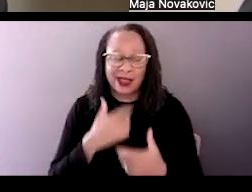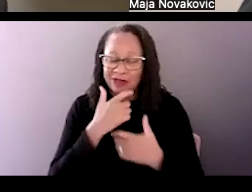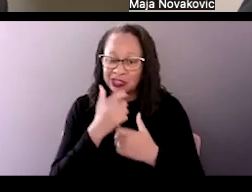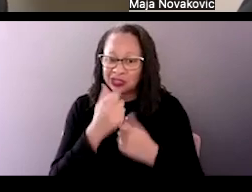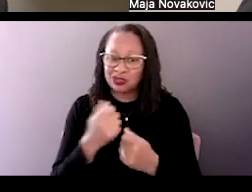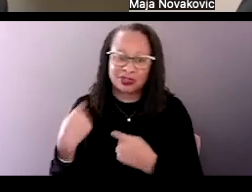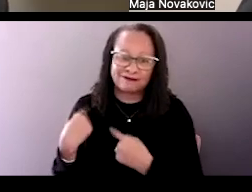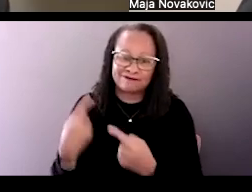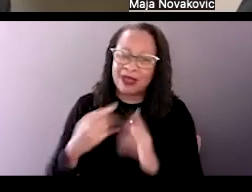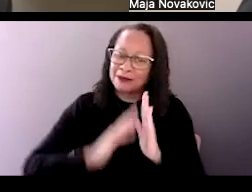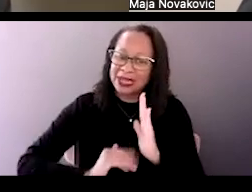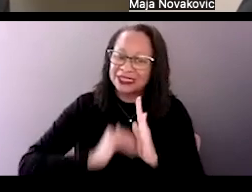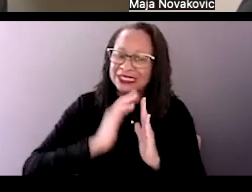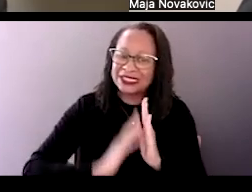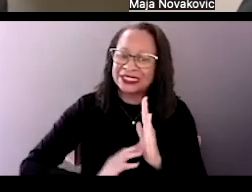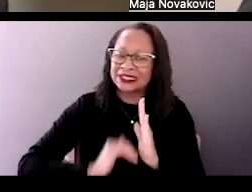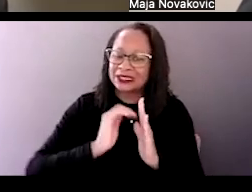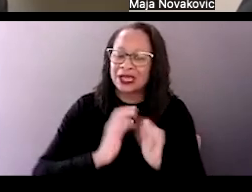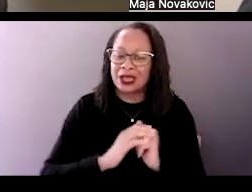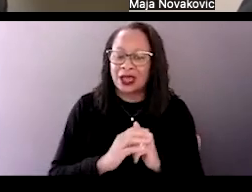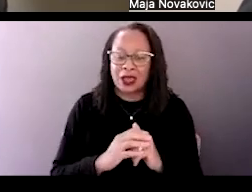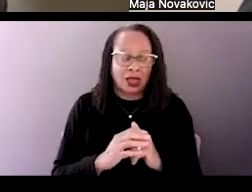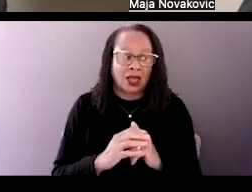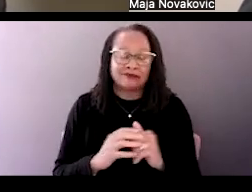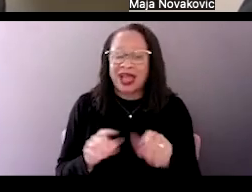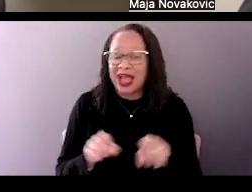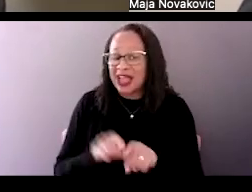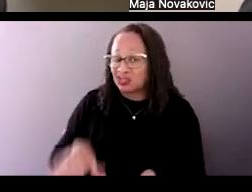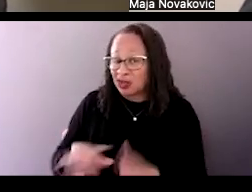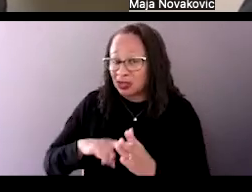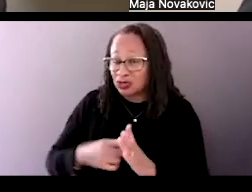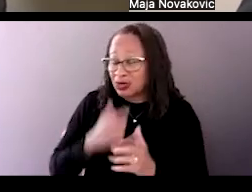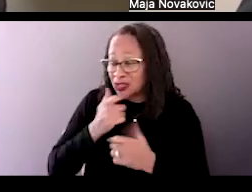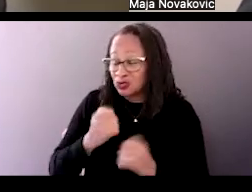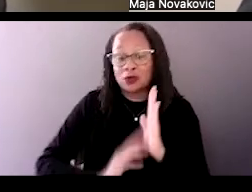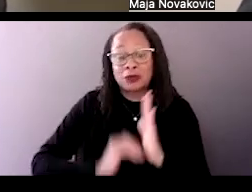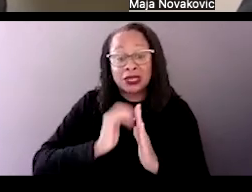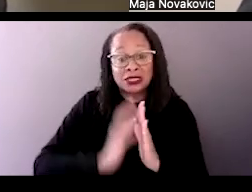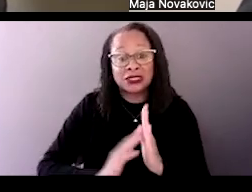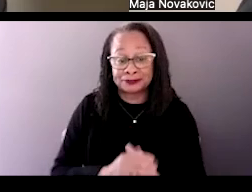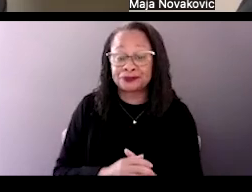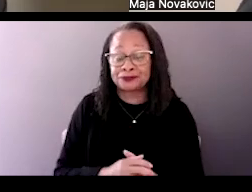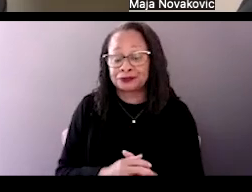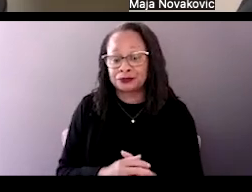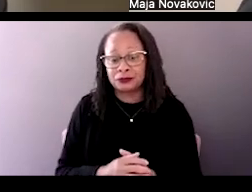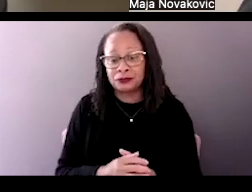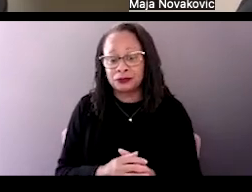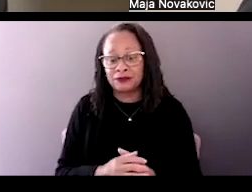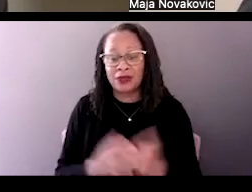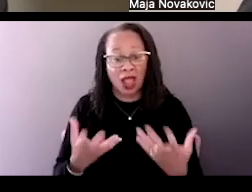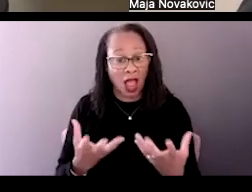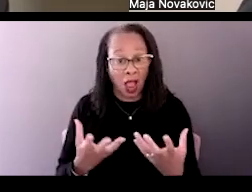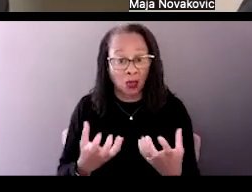in paintings since I was a child, and I wanted to become